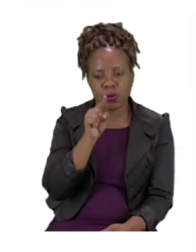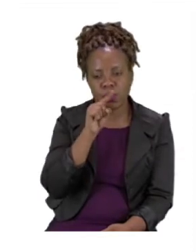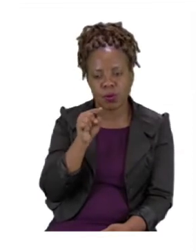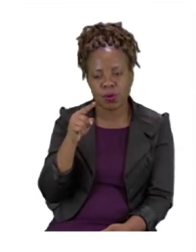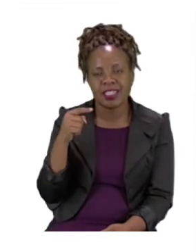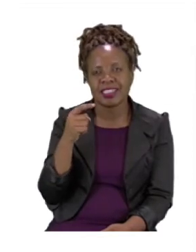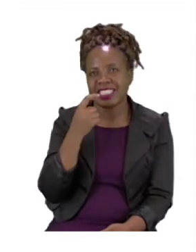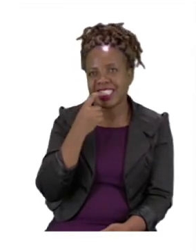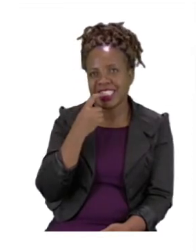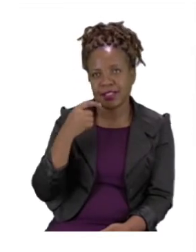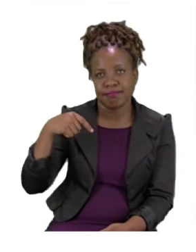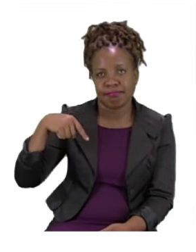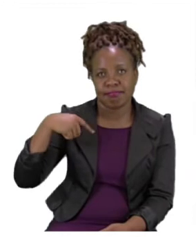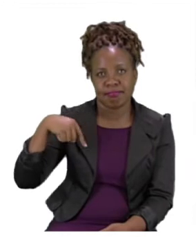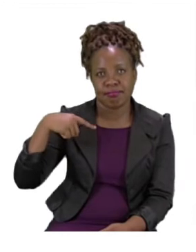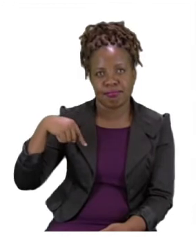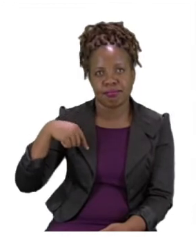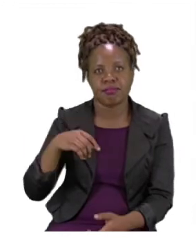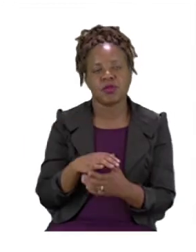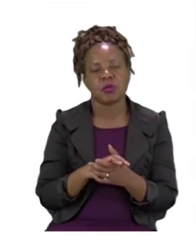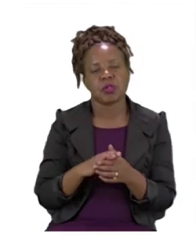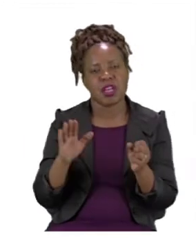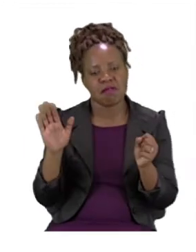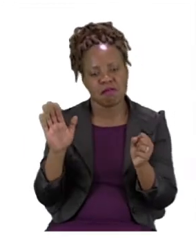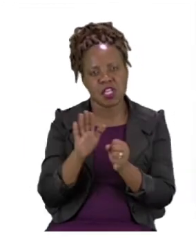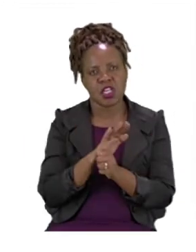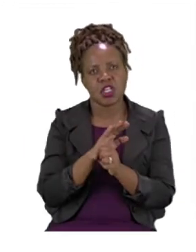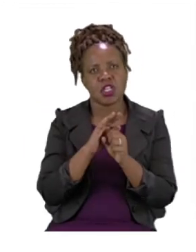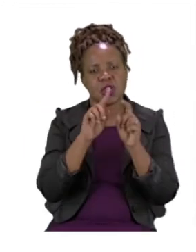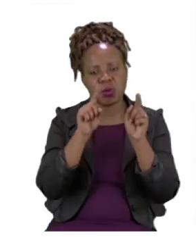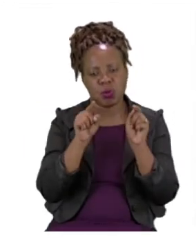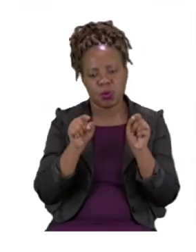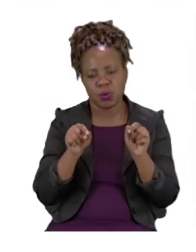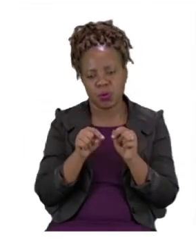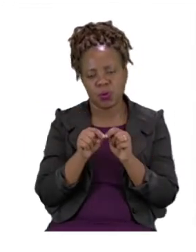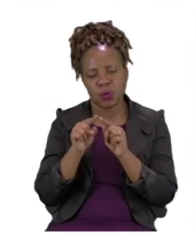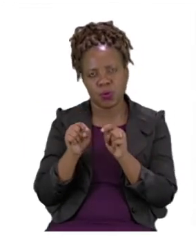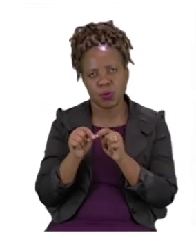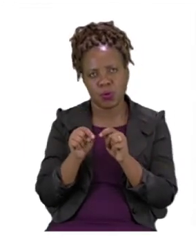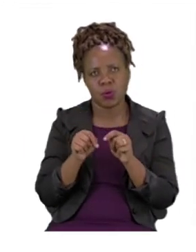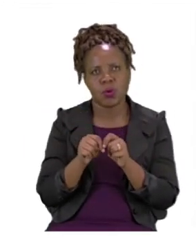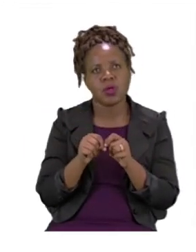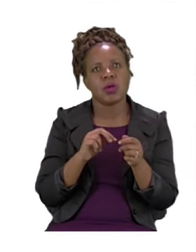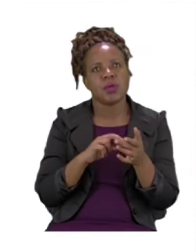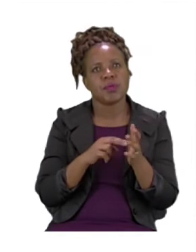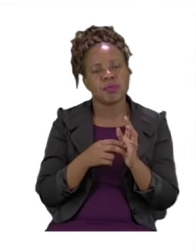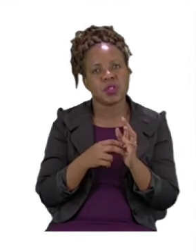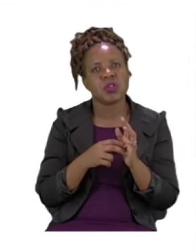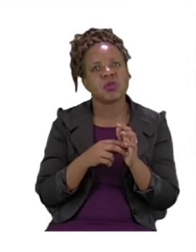say that to complete the frame, we must draw 2, and then we must write the number